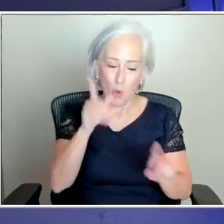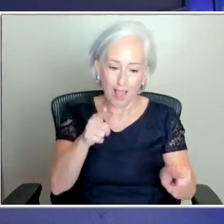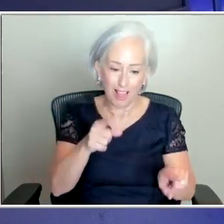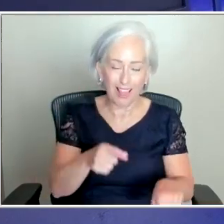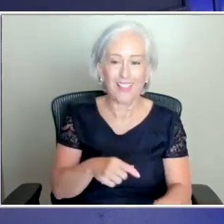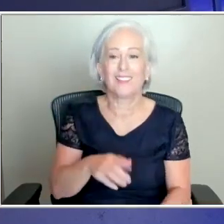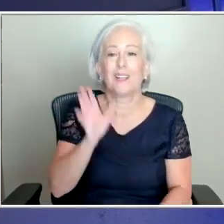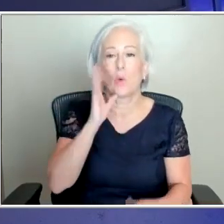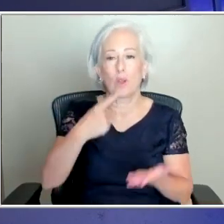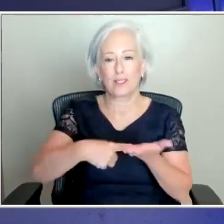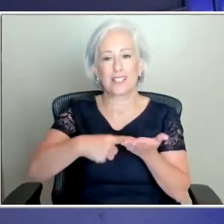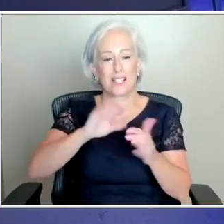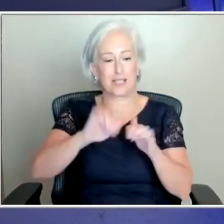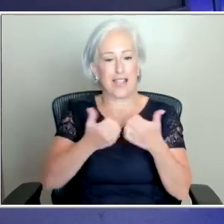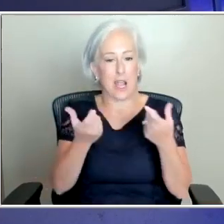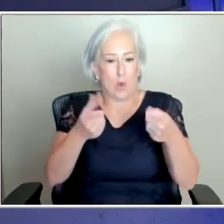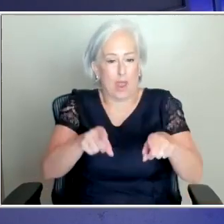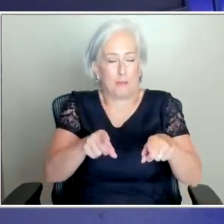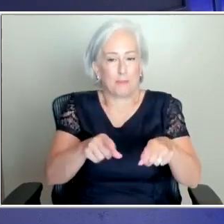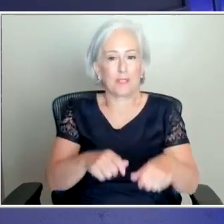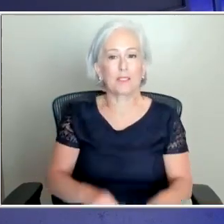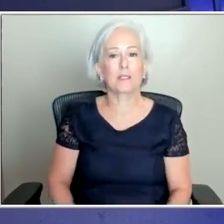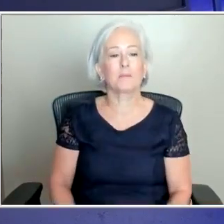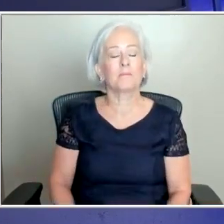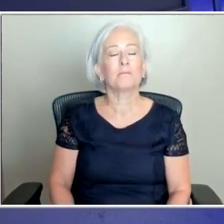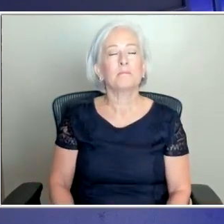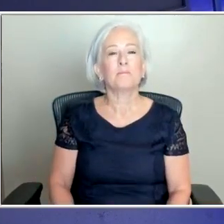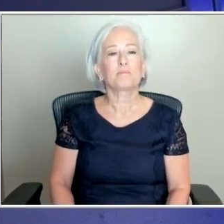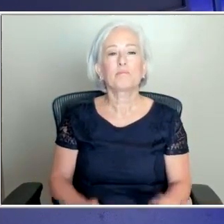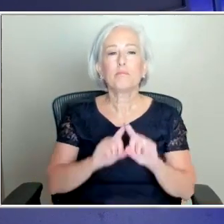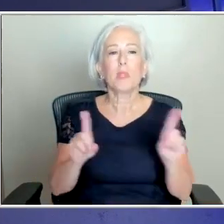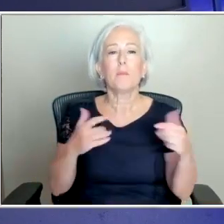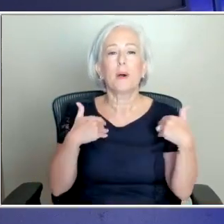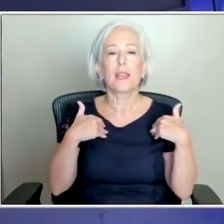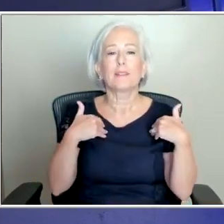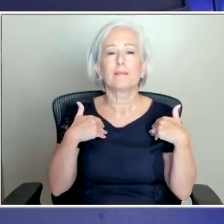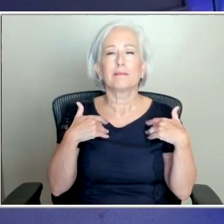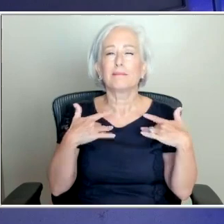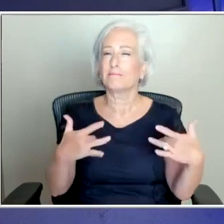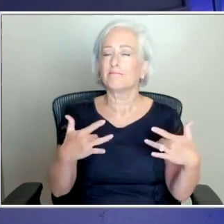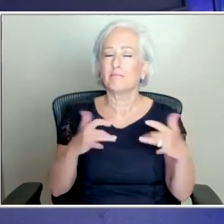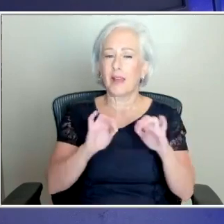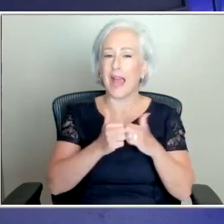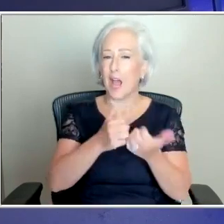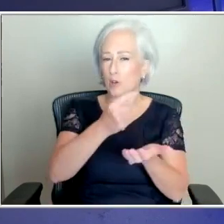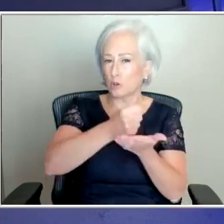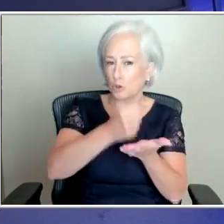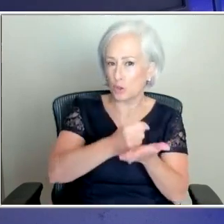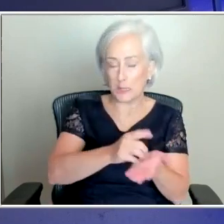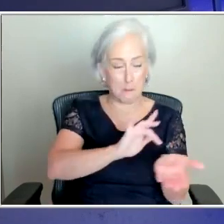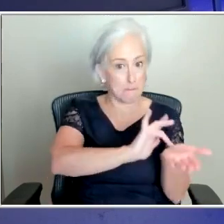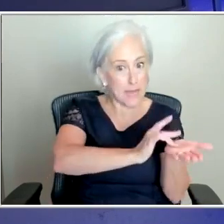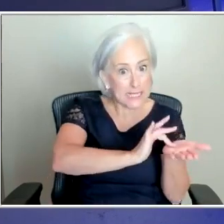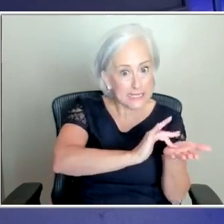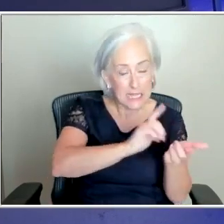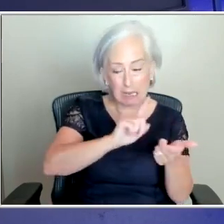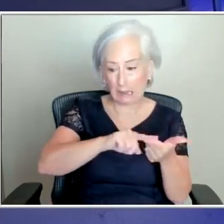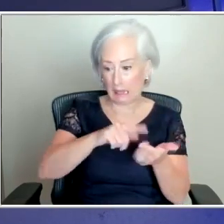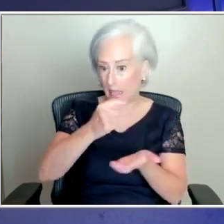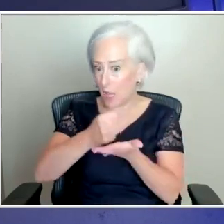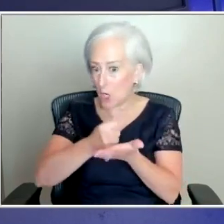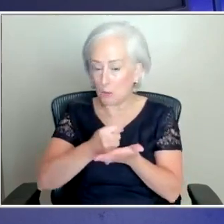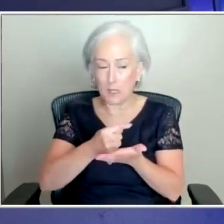about how that works in the long term. But generally speaking, how is it treated? Medications, therapy, a combination of both? Yeah, it